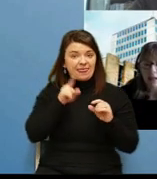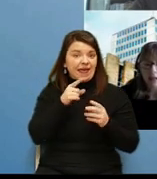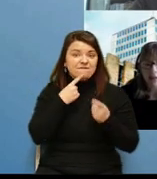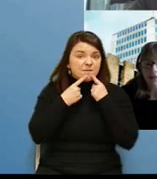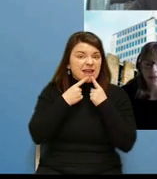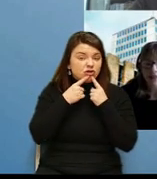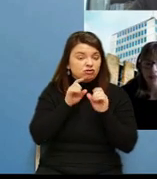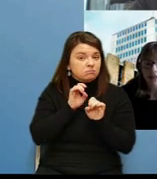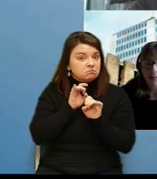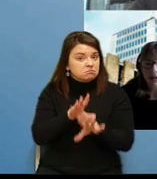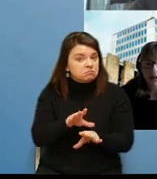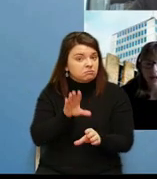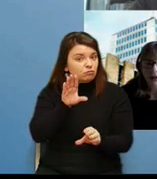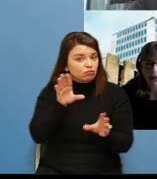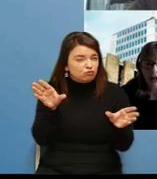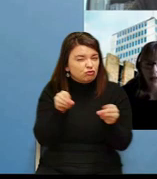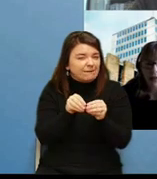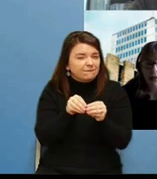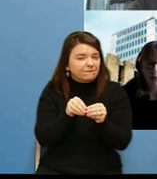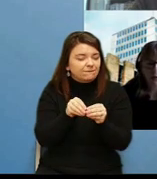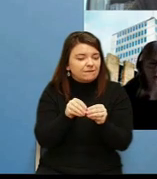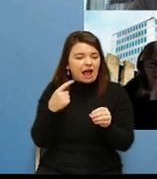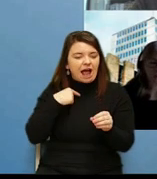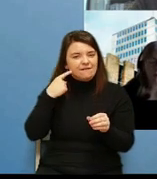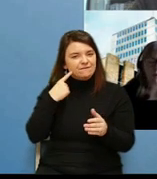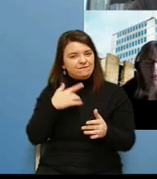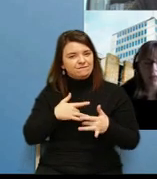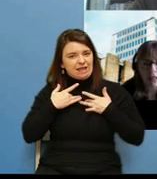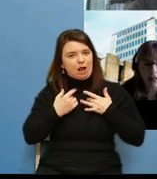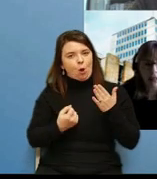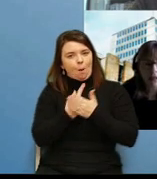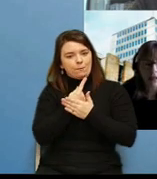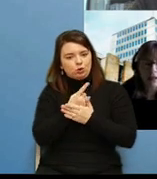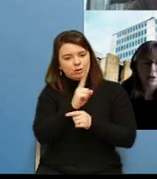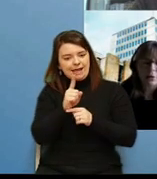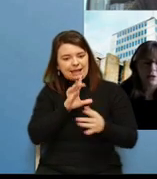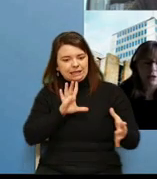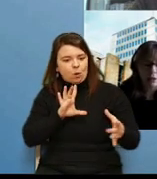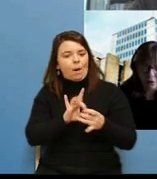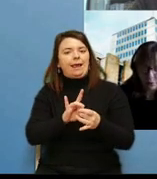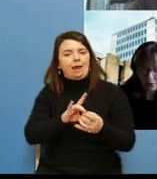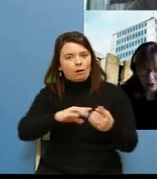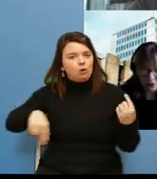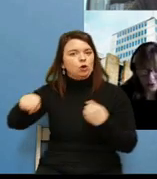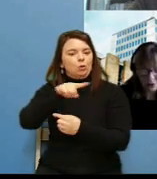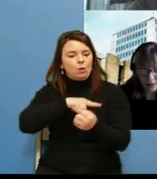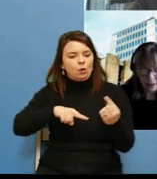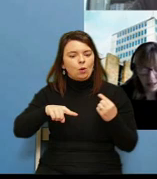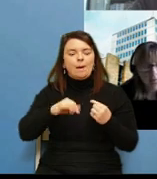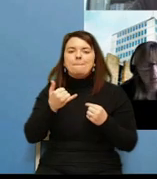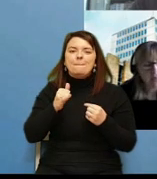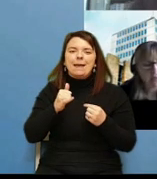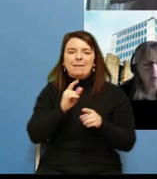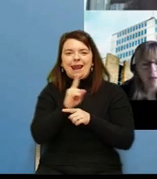that's really the information in a nutshell. I think there's possibly some opportunities to link with yourselves and work that you're